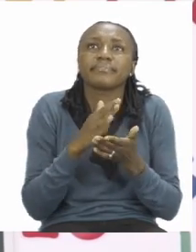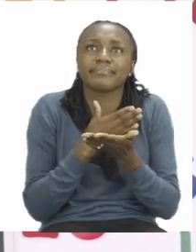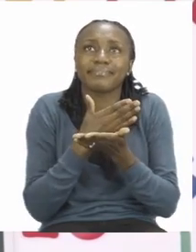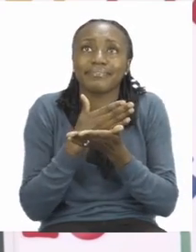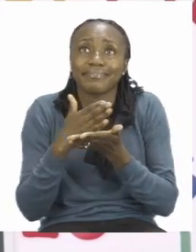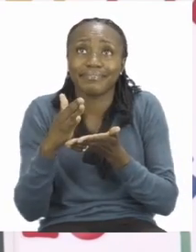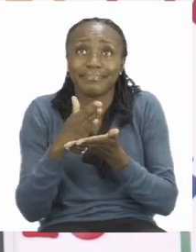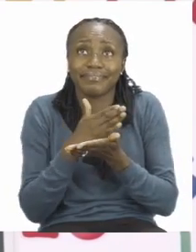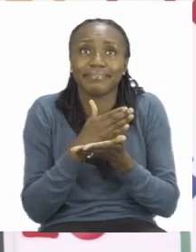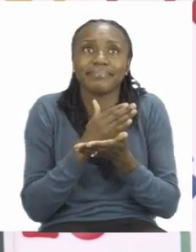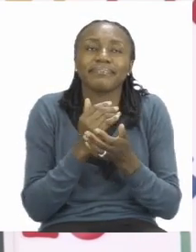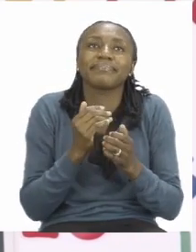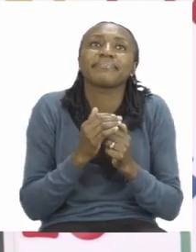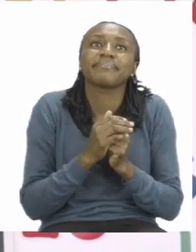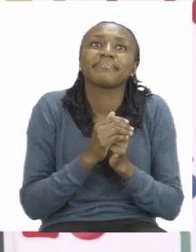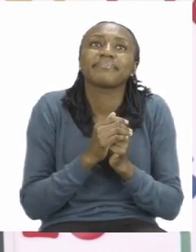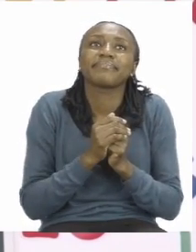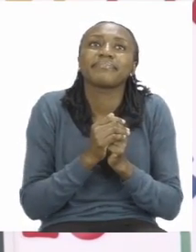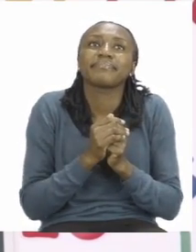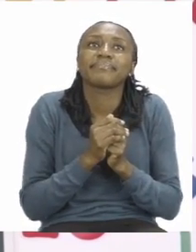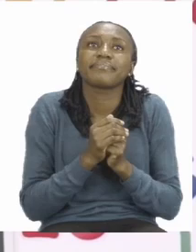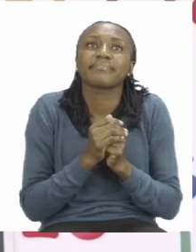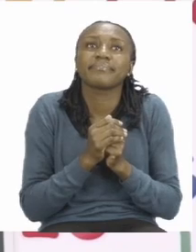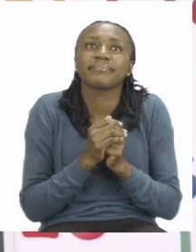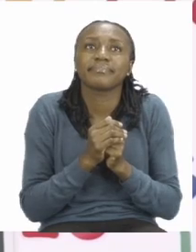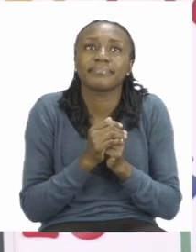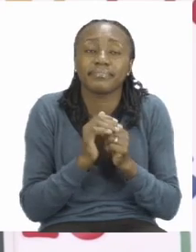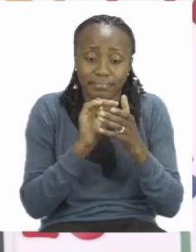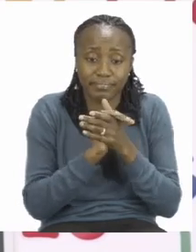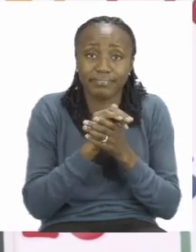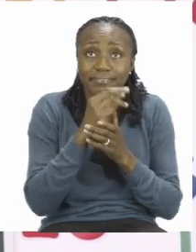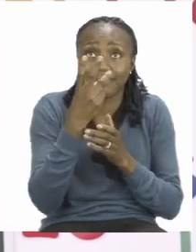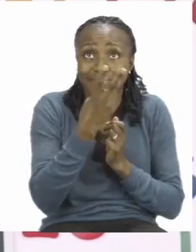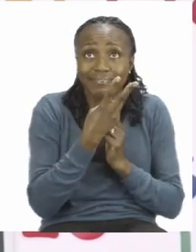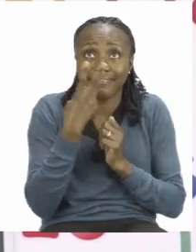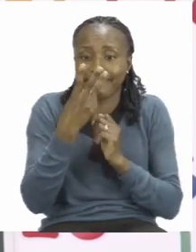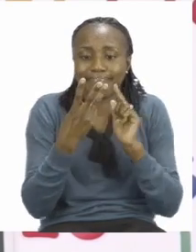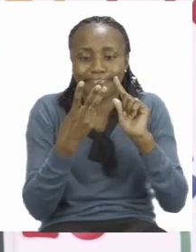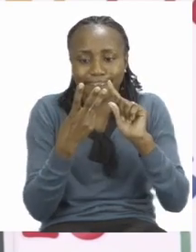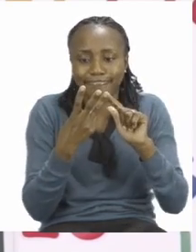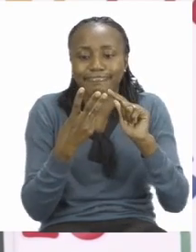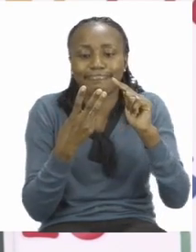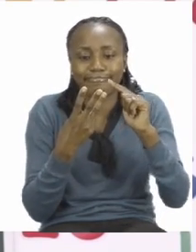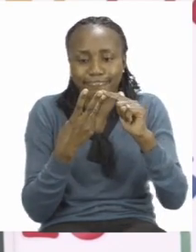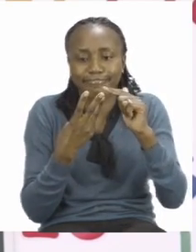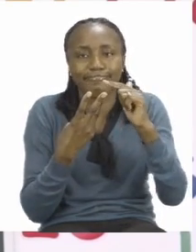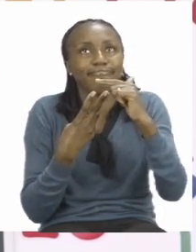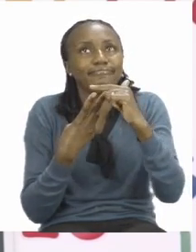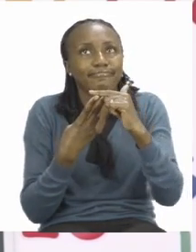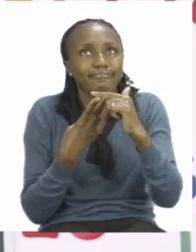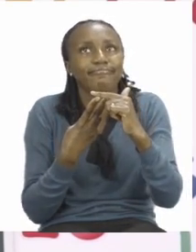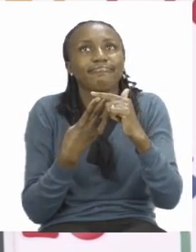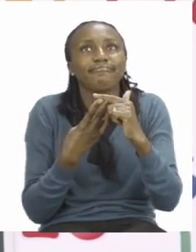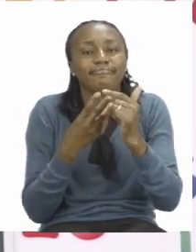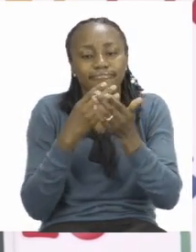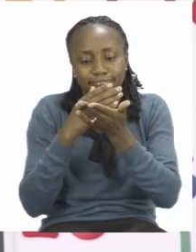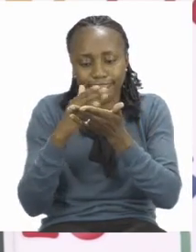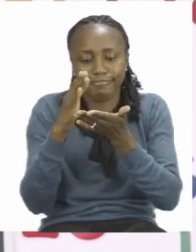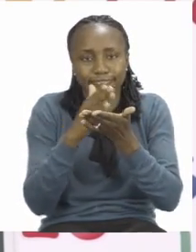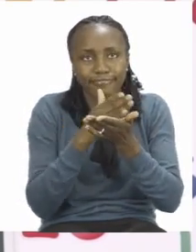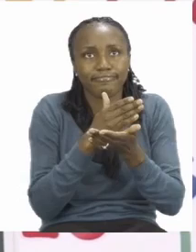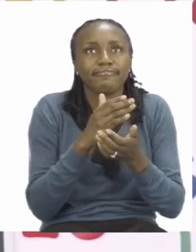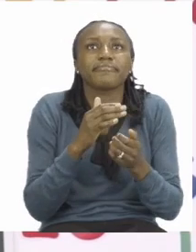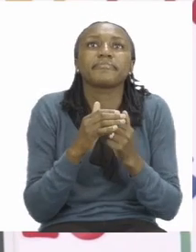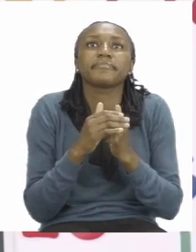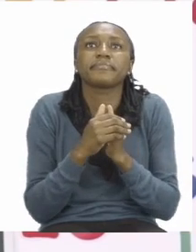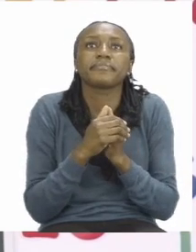3 friends. Friend A, friend B, and friend